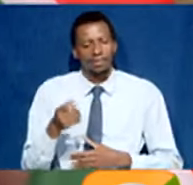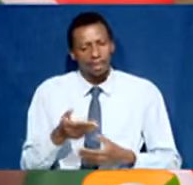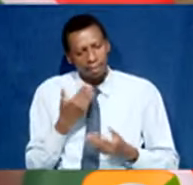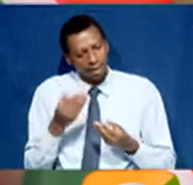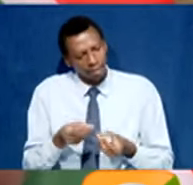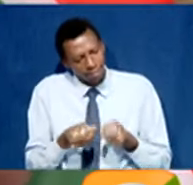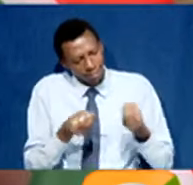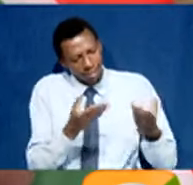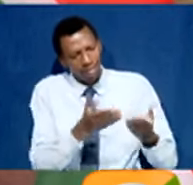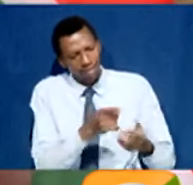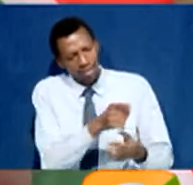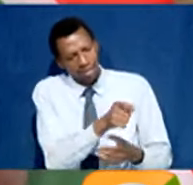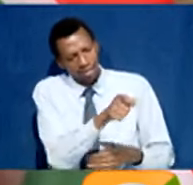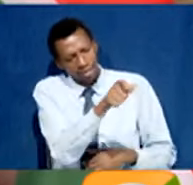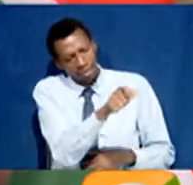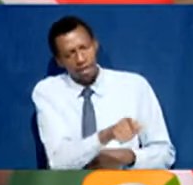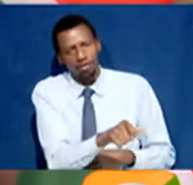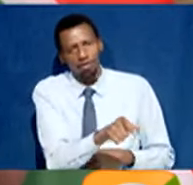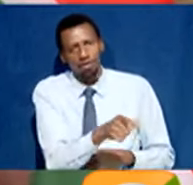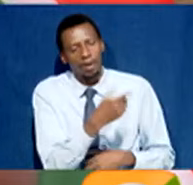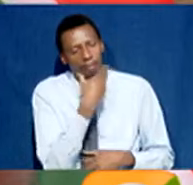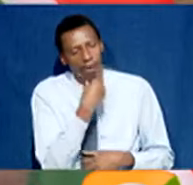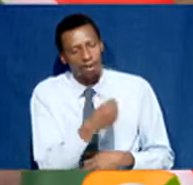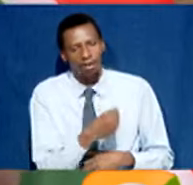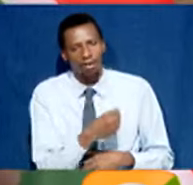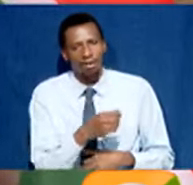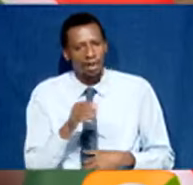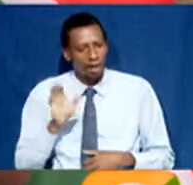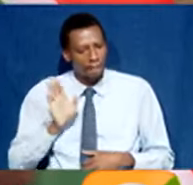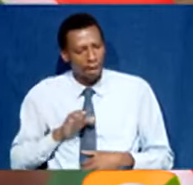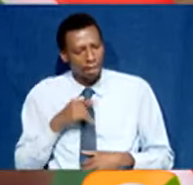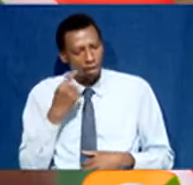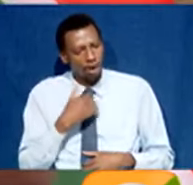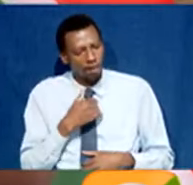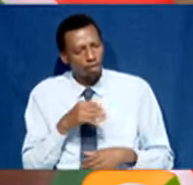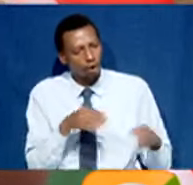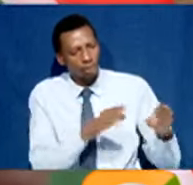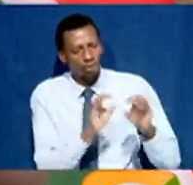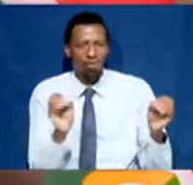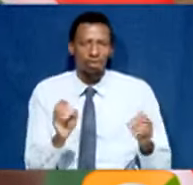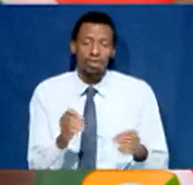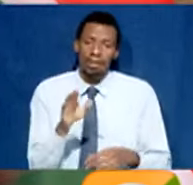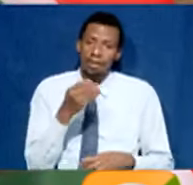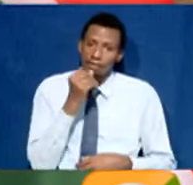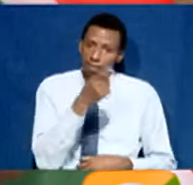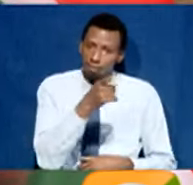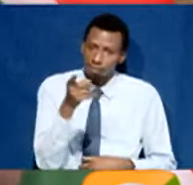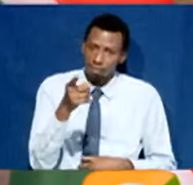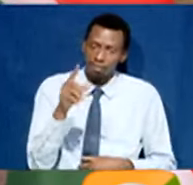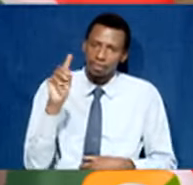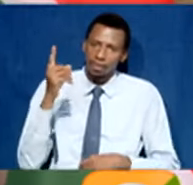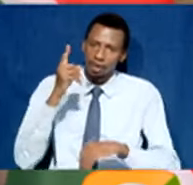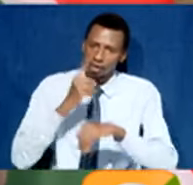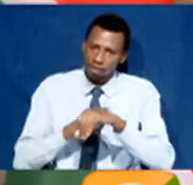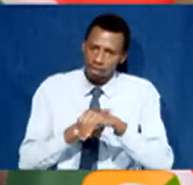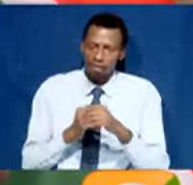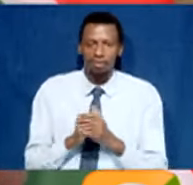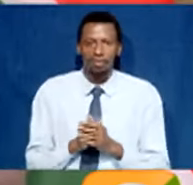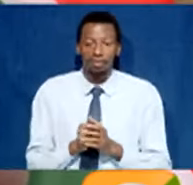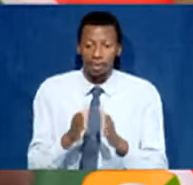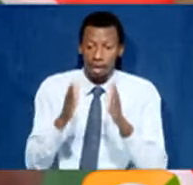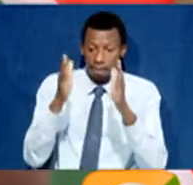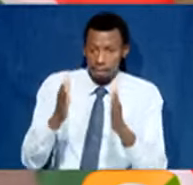that fellow, that mama, who has no chance. And you know, let me tell you, for the first time, a person who